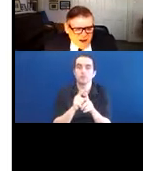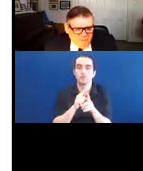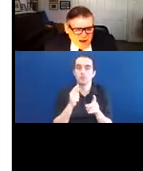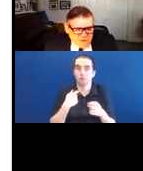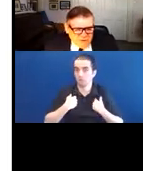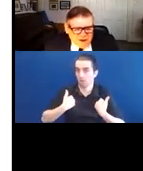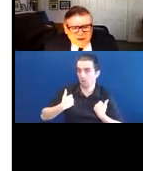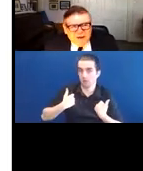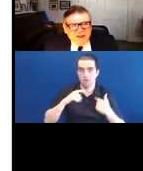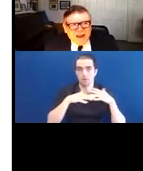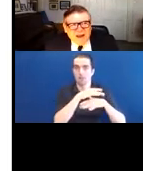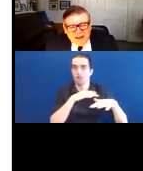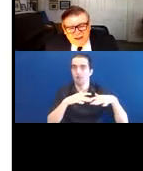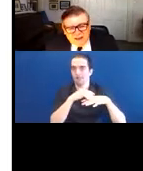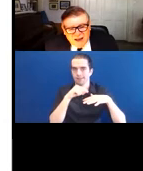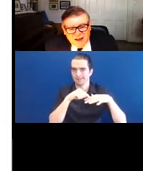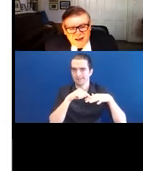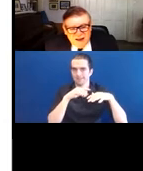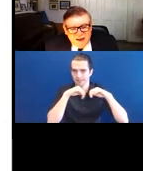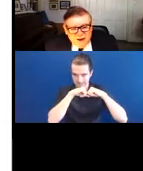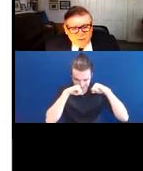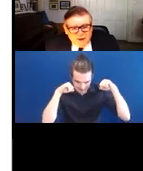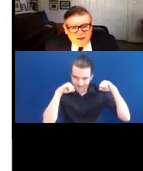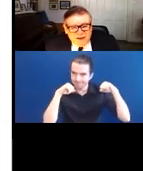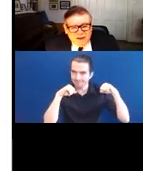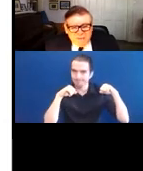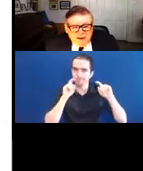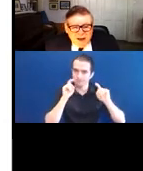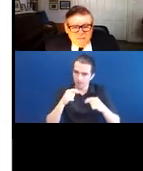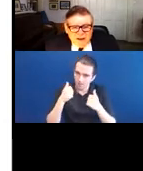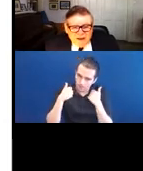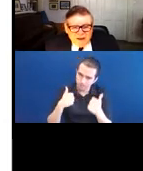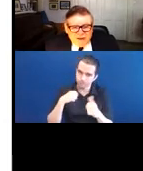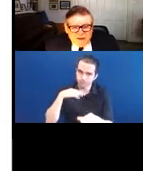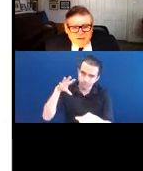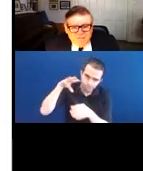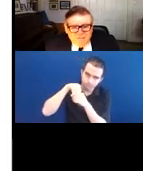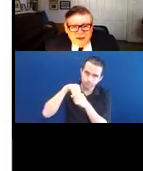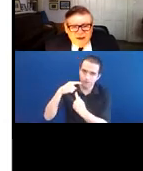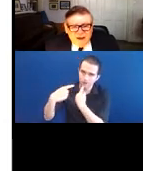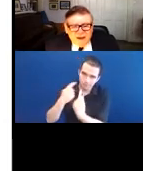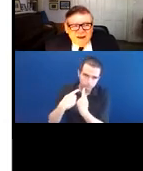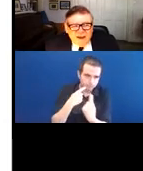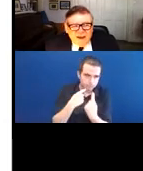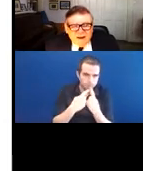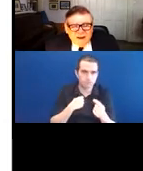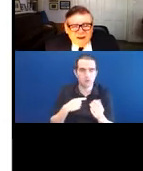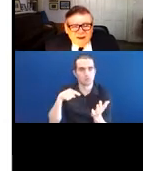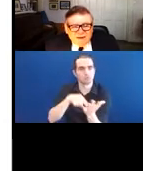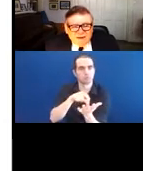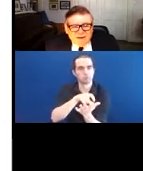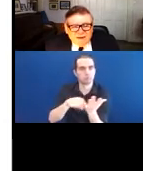all, Michael Njenga is impact on I'm introducing in your life. I think you don't have